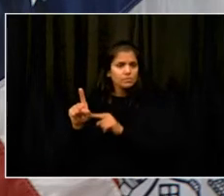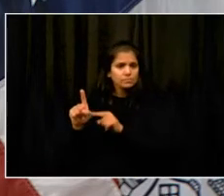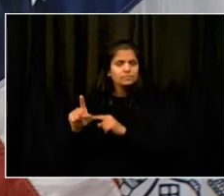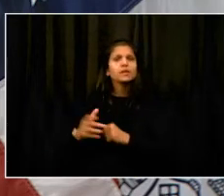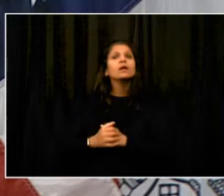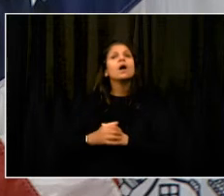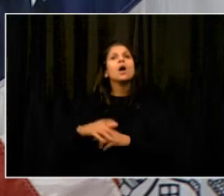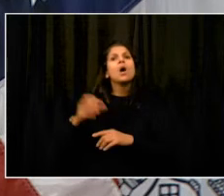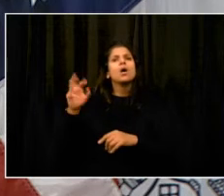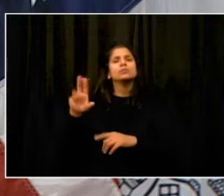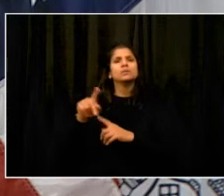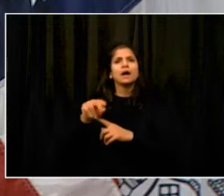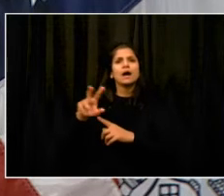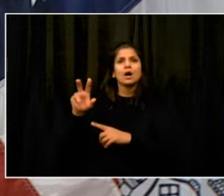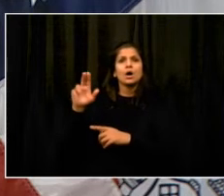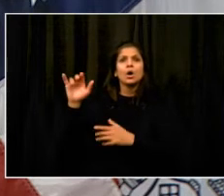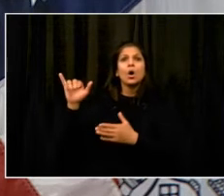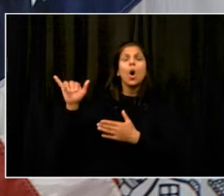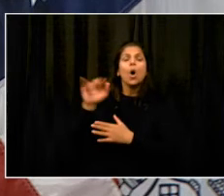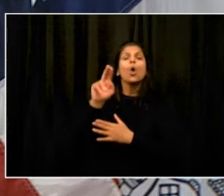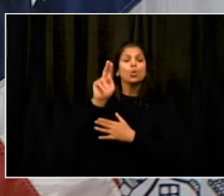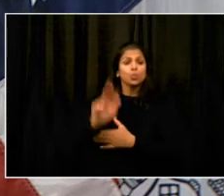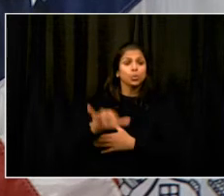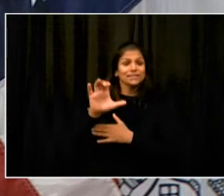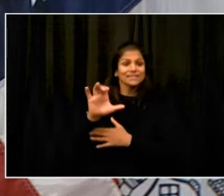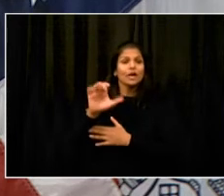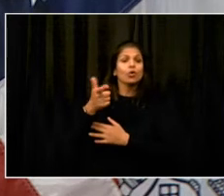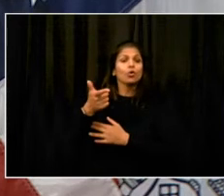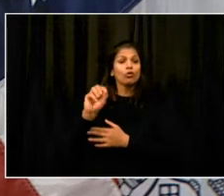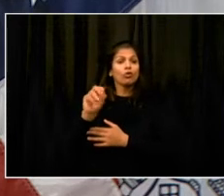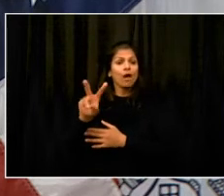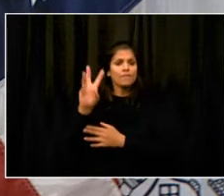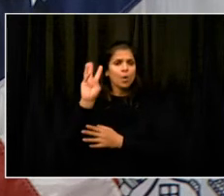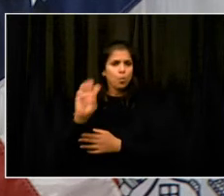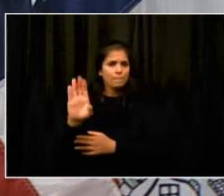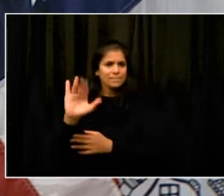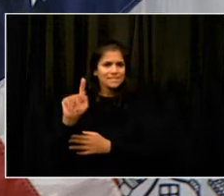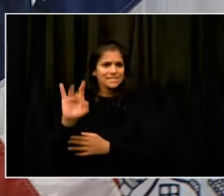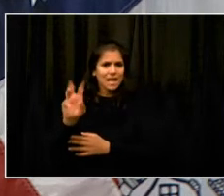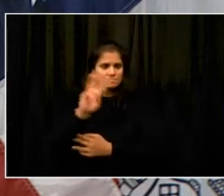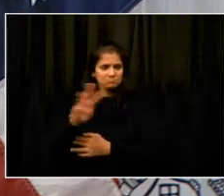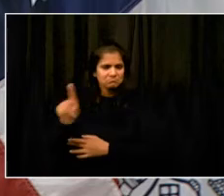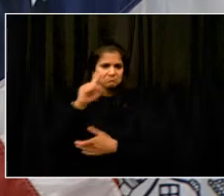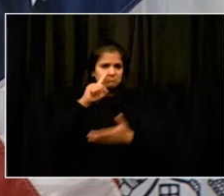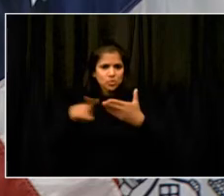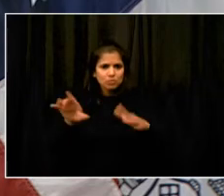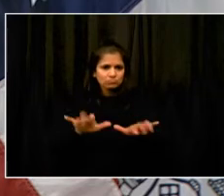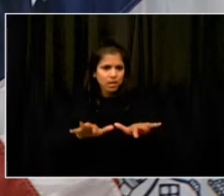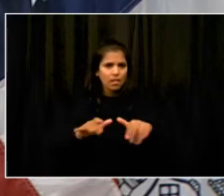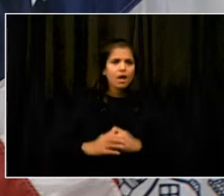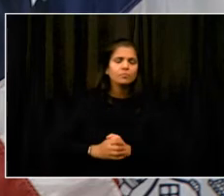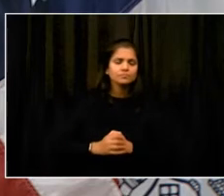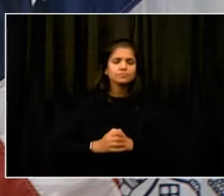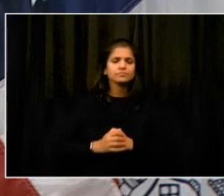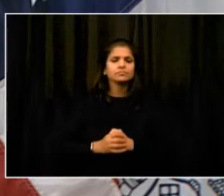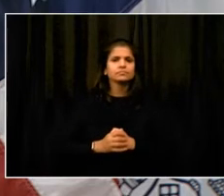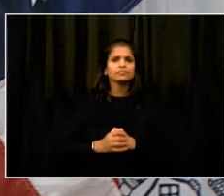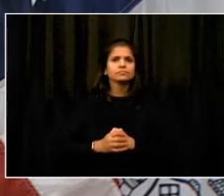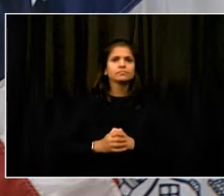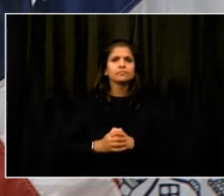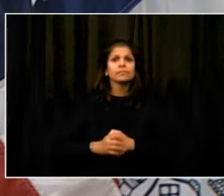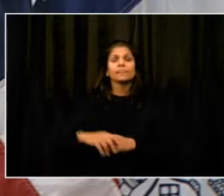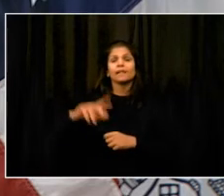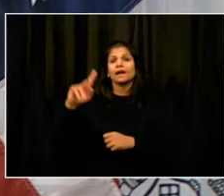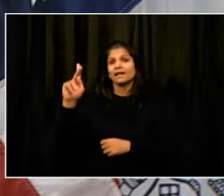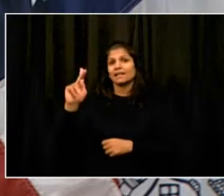Next is Kala from Pix 11. Hey, good morning, Mr. Mayor. I hope you had a nice Thanksgiving. Yes, Cal, I did. How about